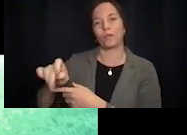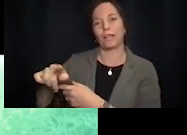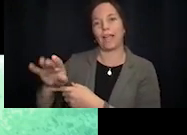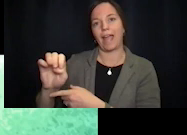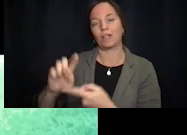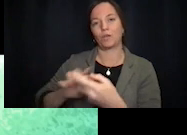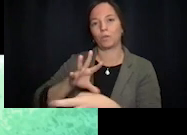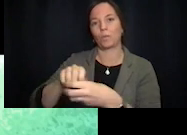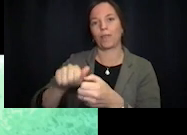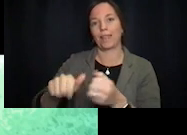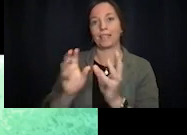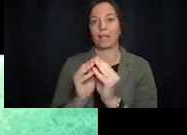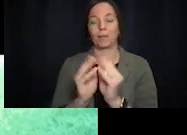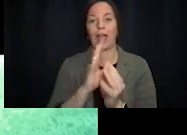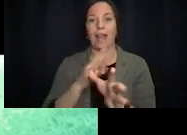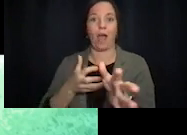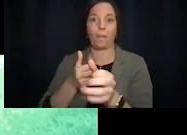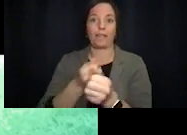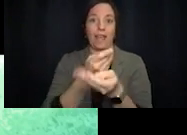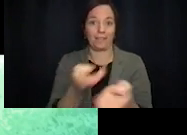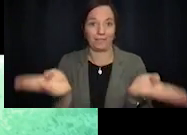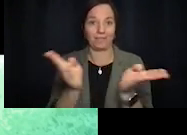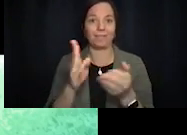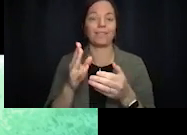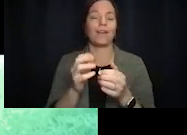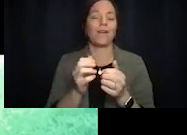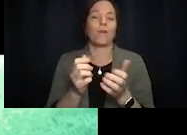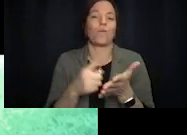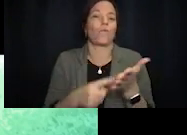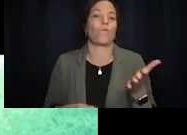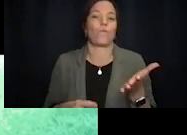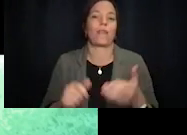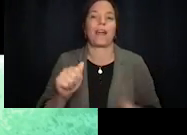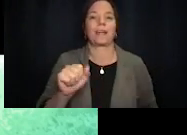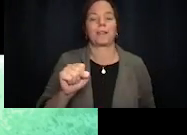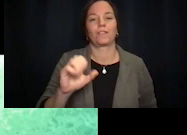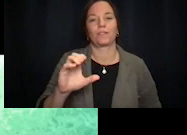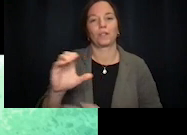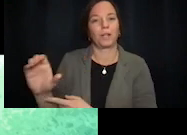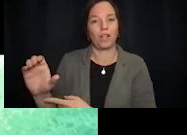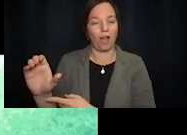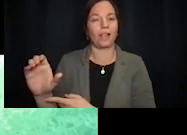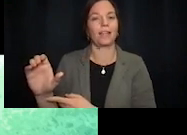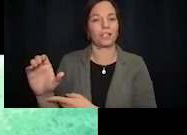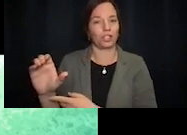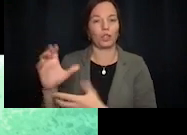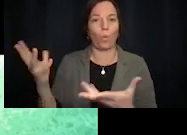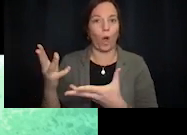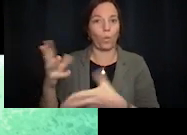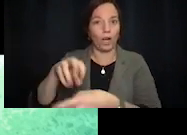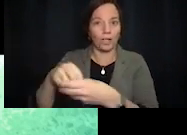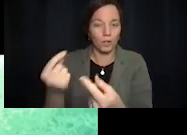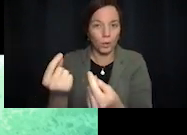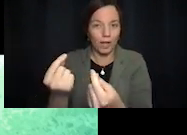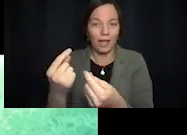to update the field on what the Academic Senate for California Community Colleges are engaged in